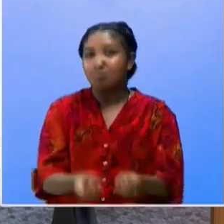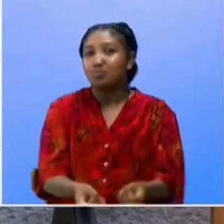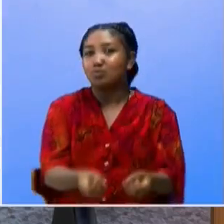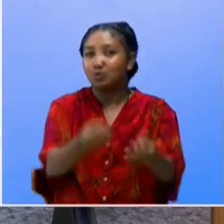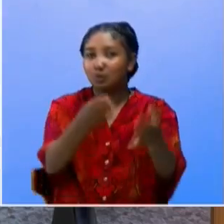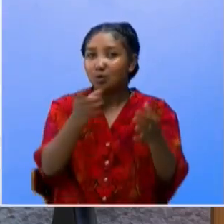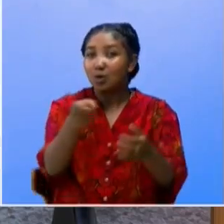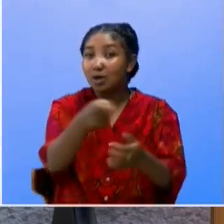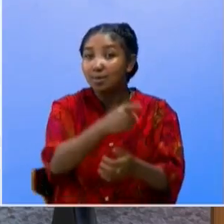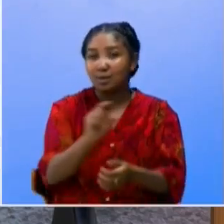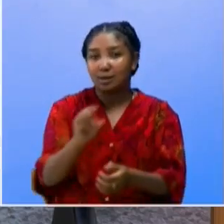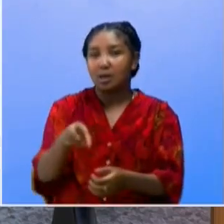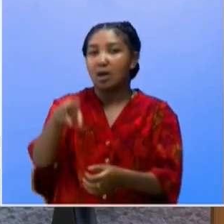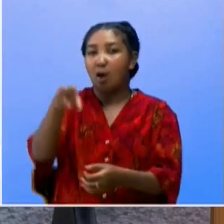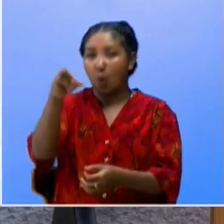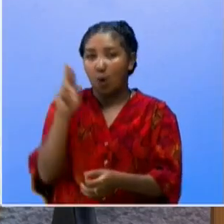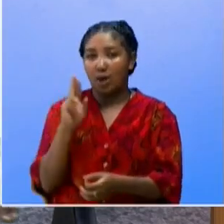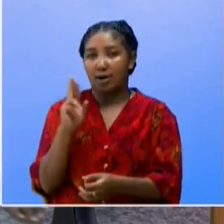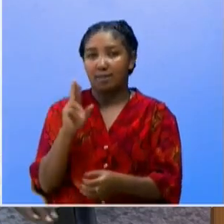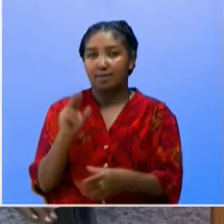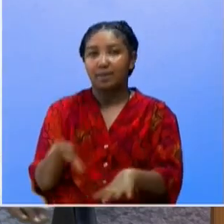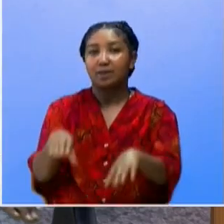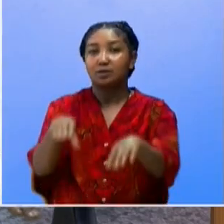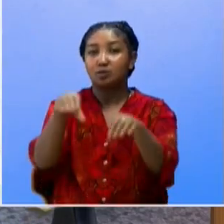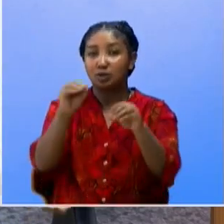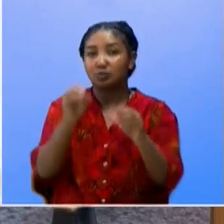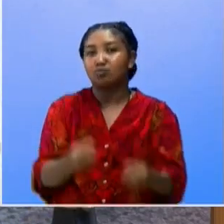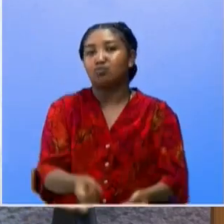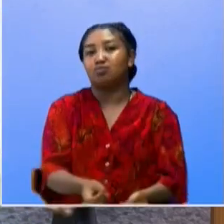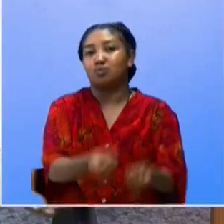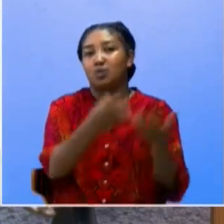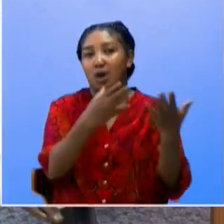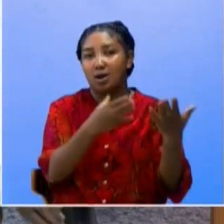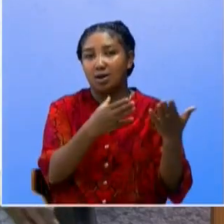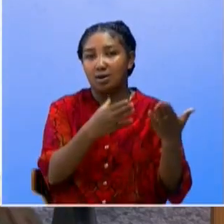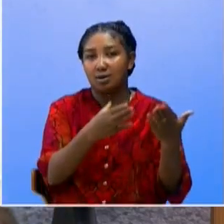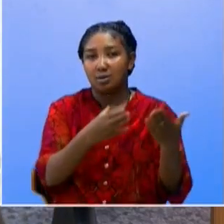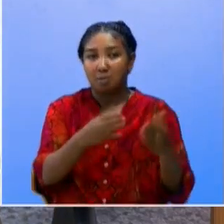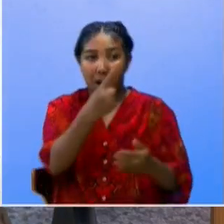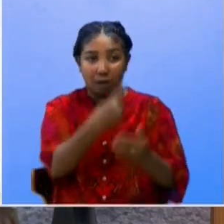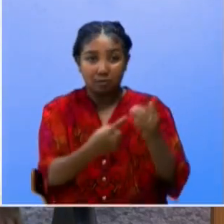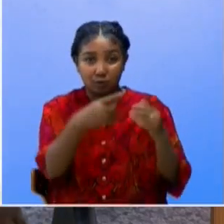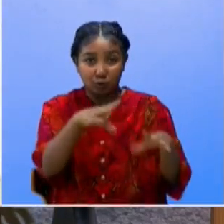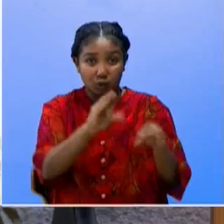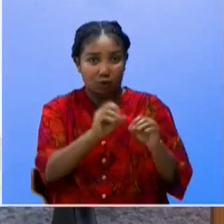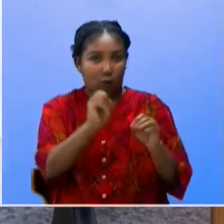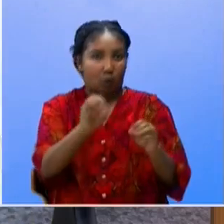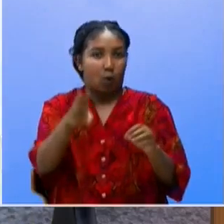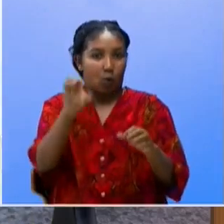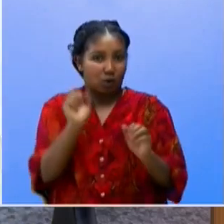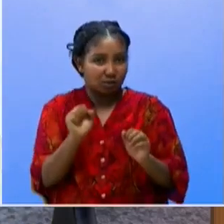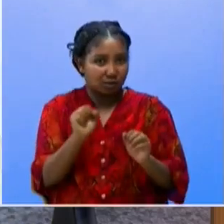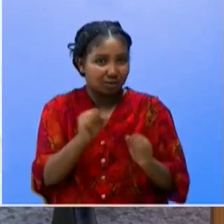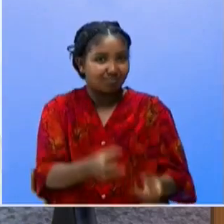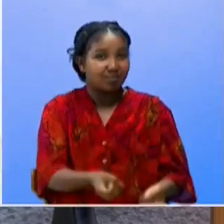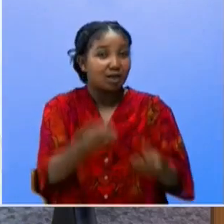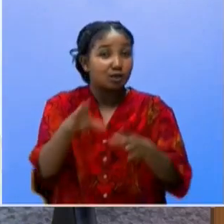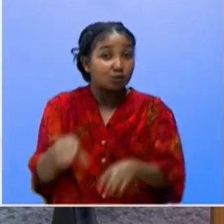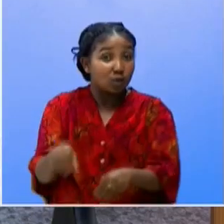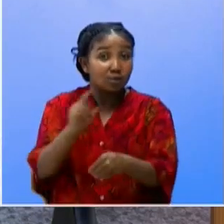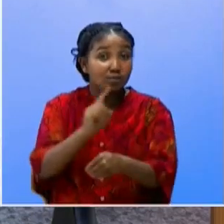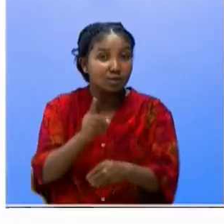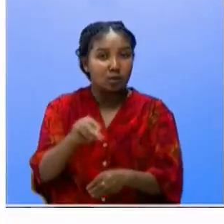because students is what? Plural form of the word student. So we can say the